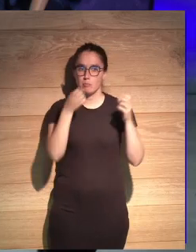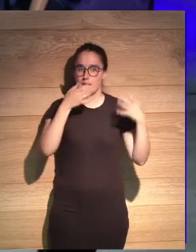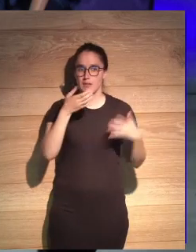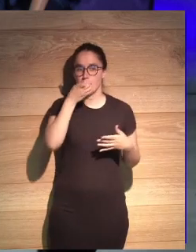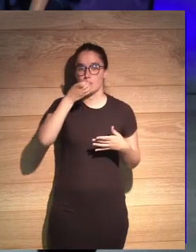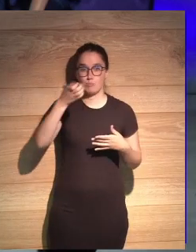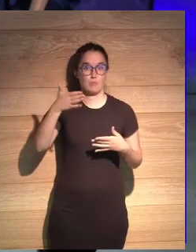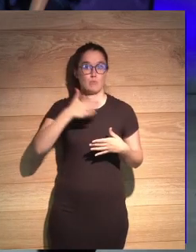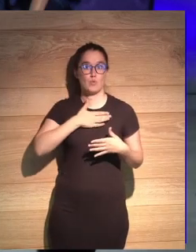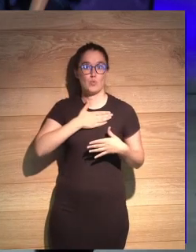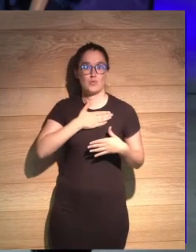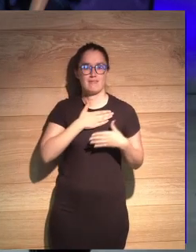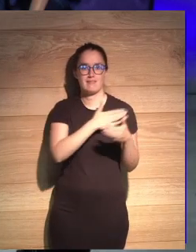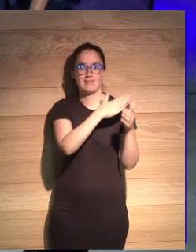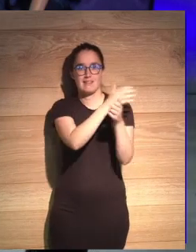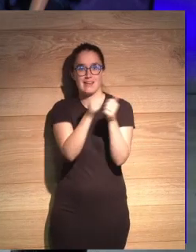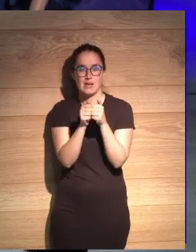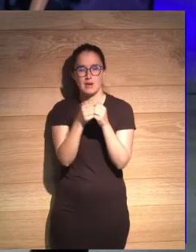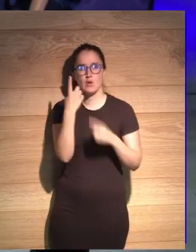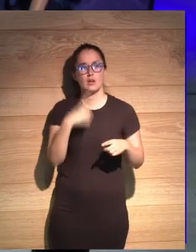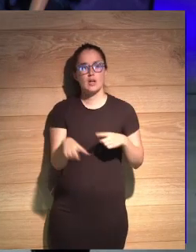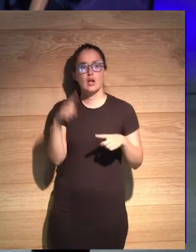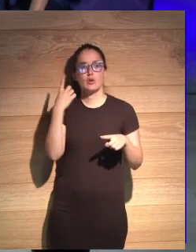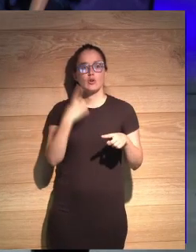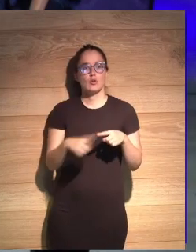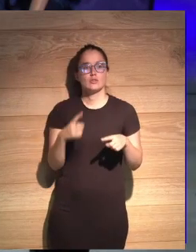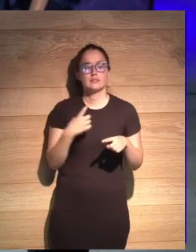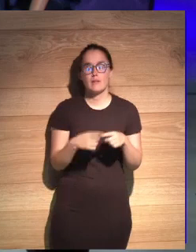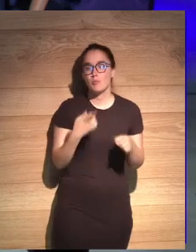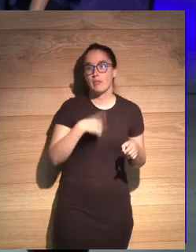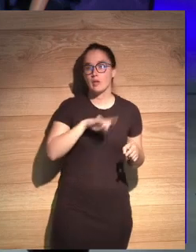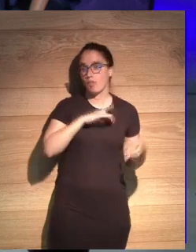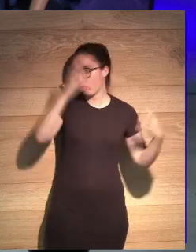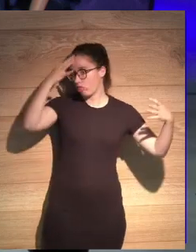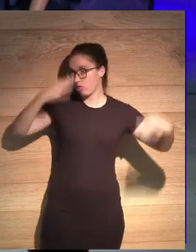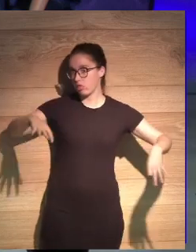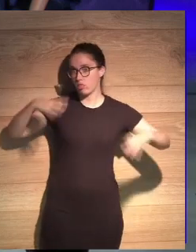I would like to say that one of the good initiatives in Good Gamers